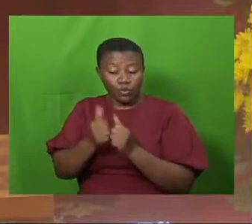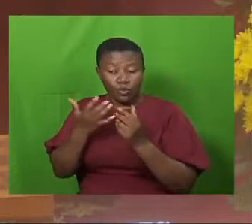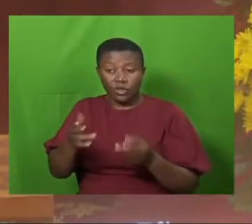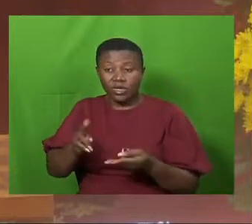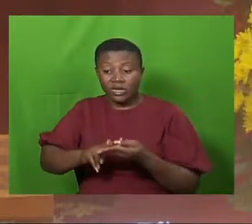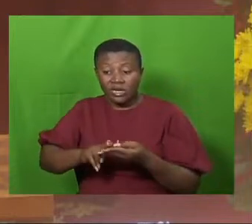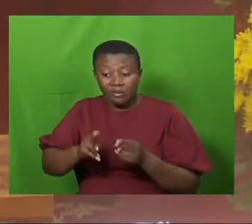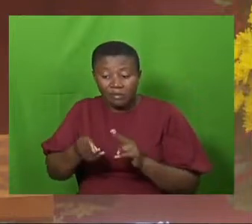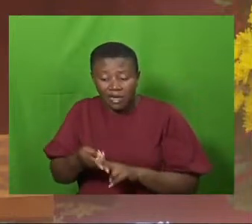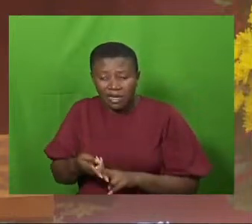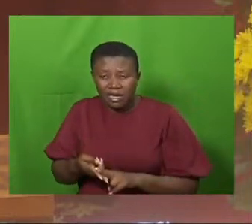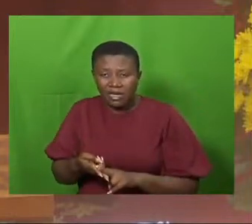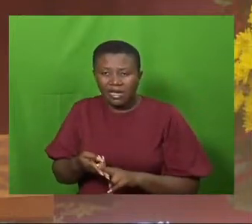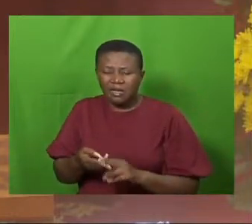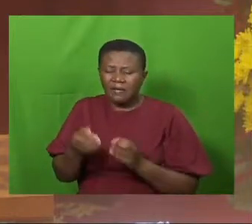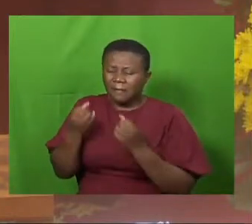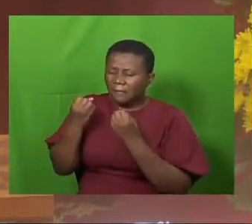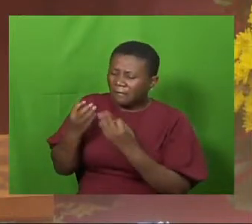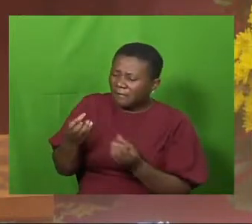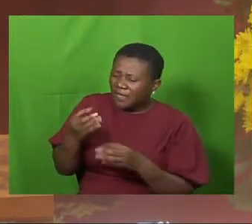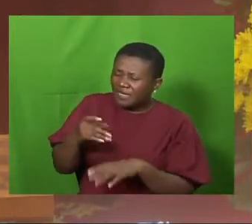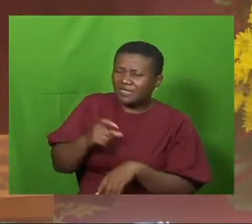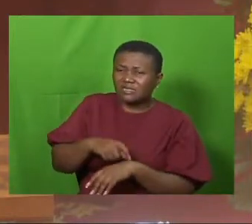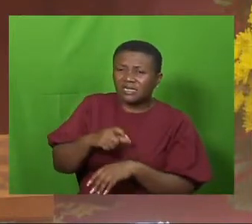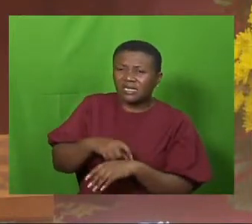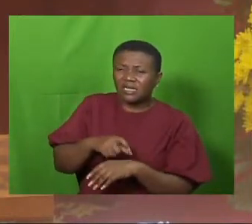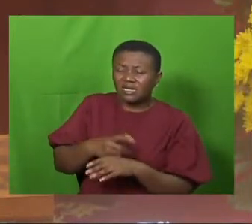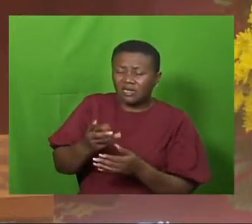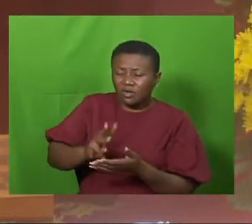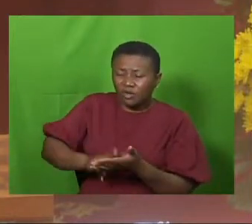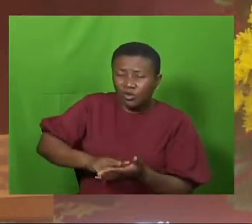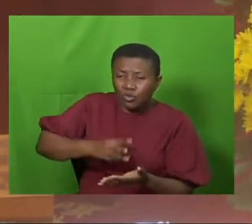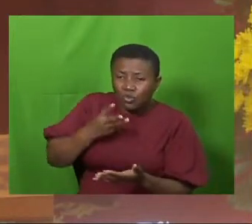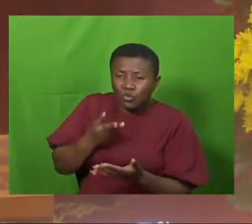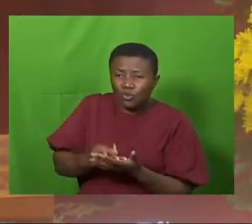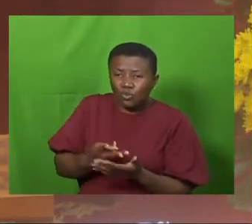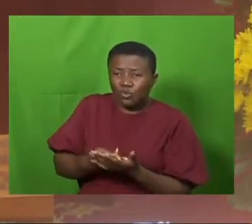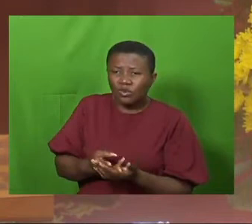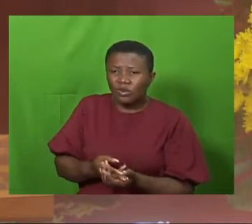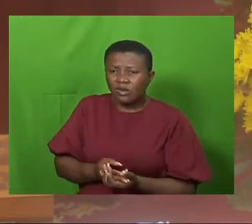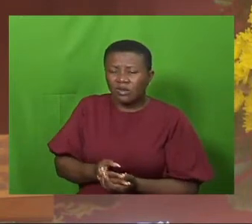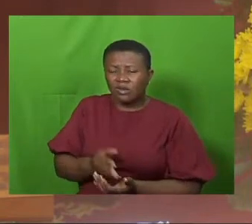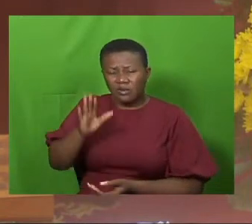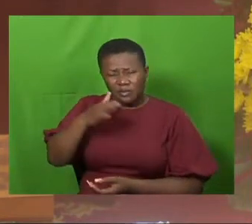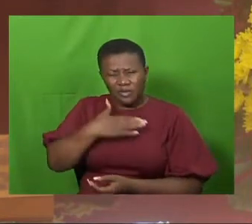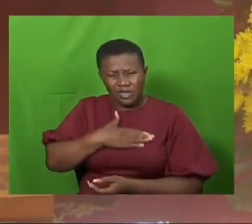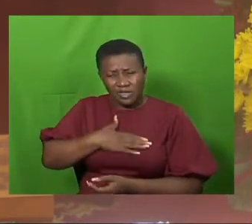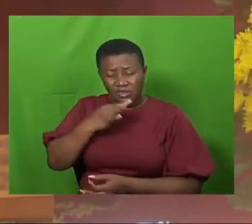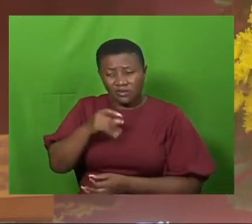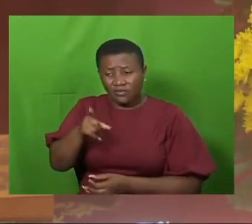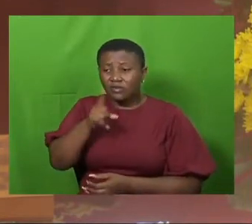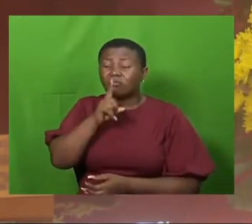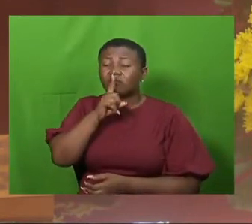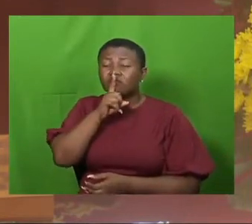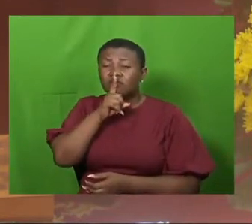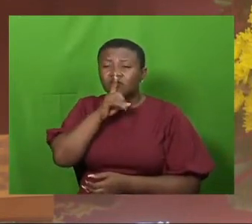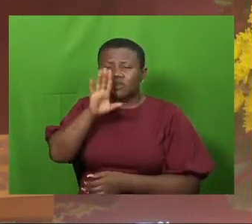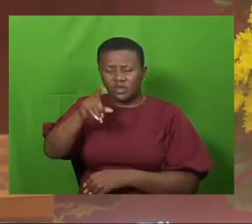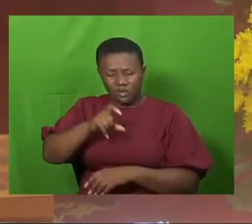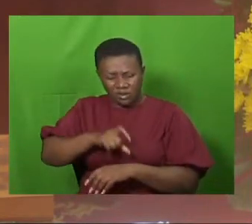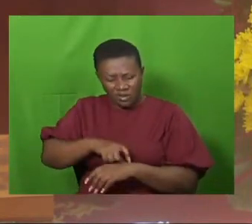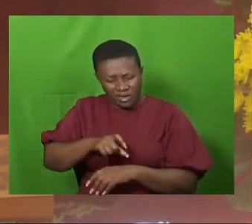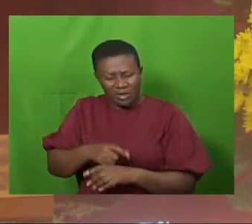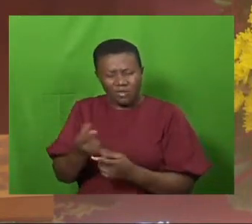witnessed occasion. Yes. If you keep quiet, you can have your turn. Honorable Akando. Let me